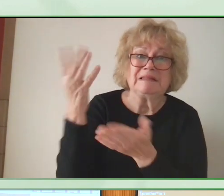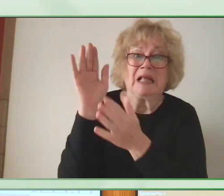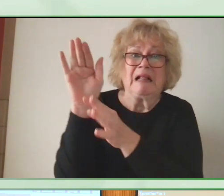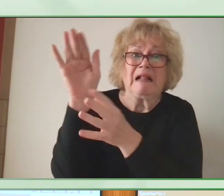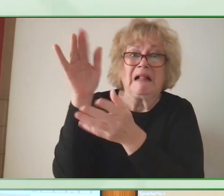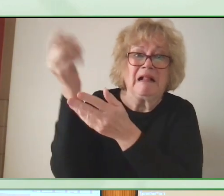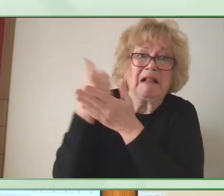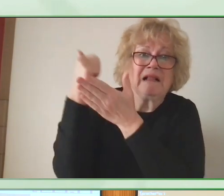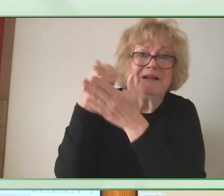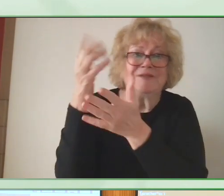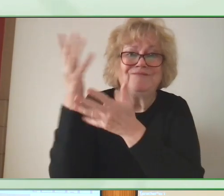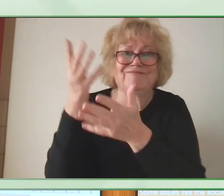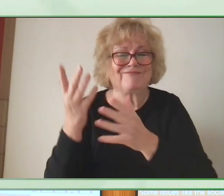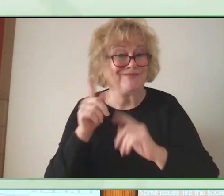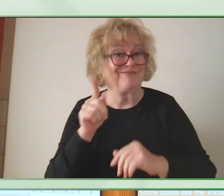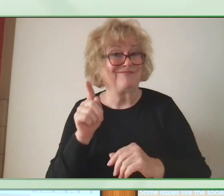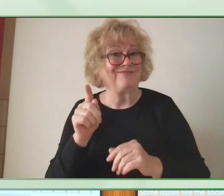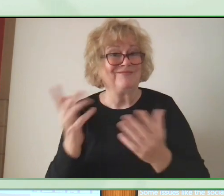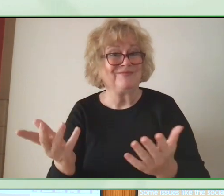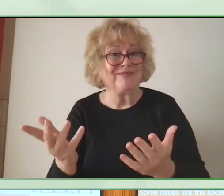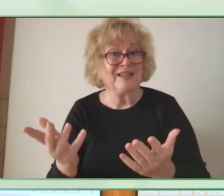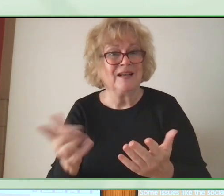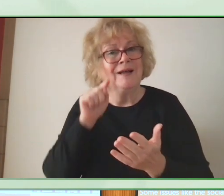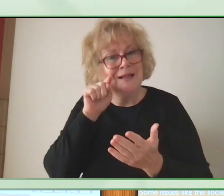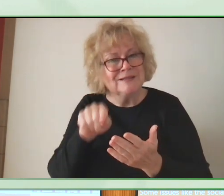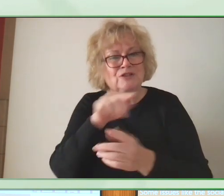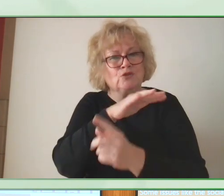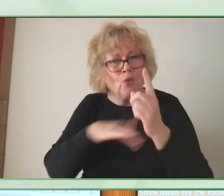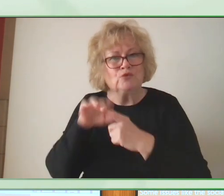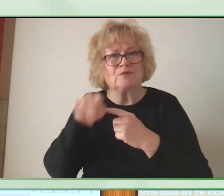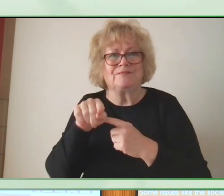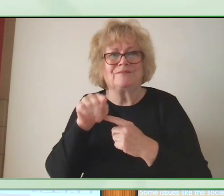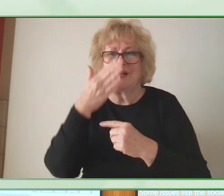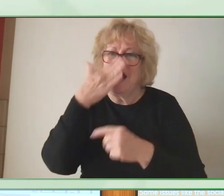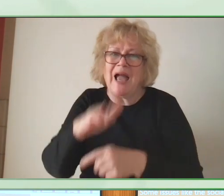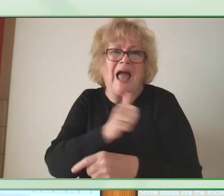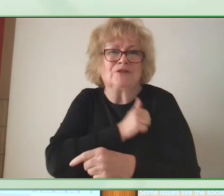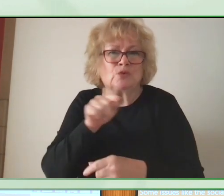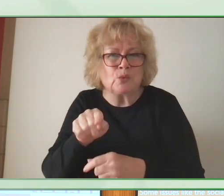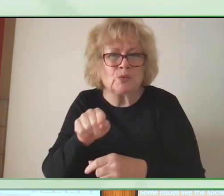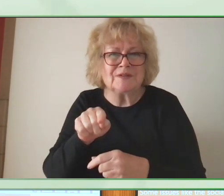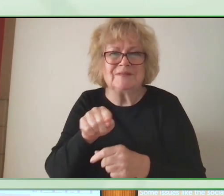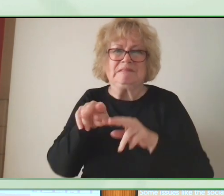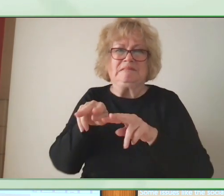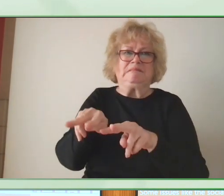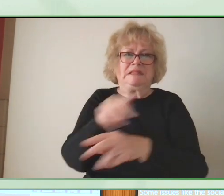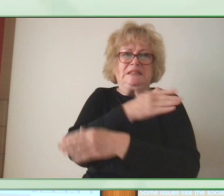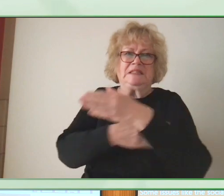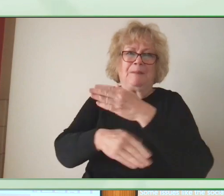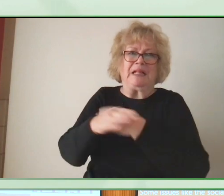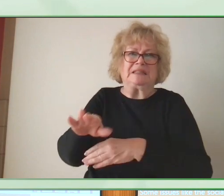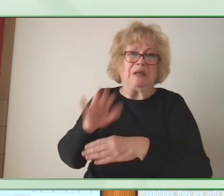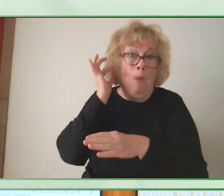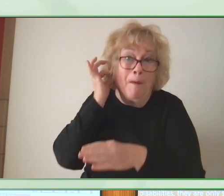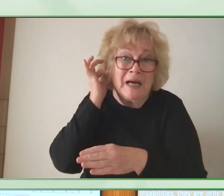are women with disabilities, they are only stay at home, they do not give the works, jobs